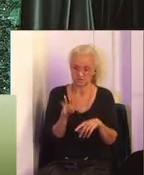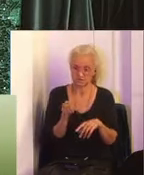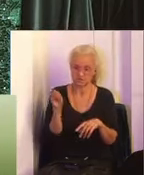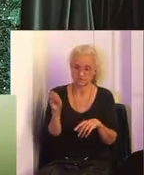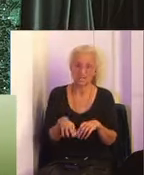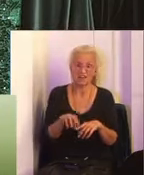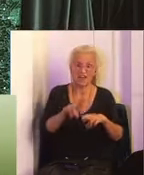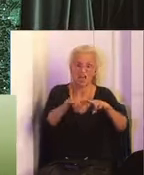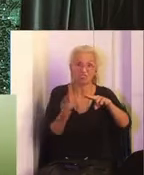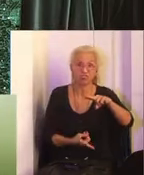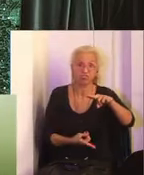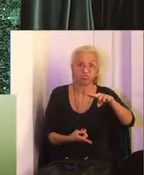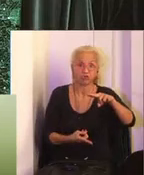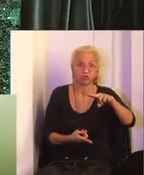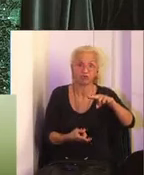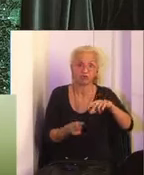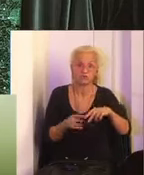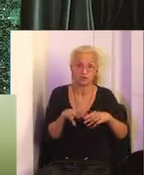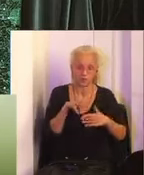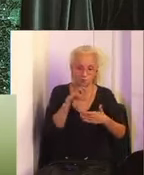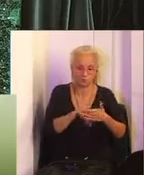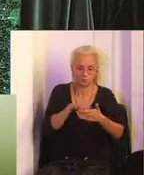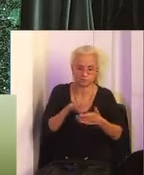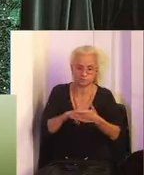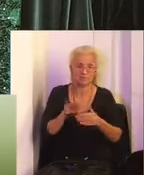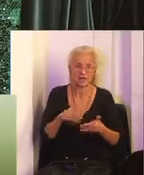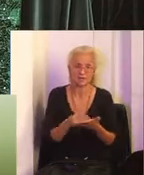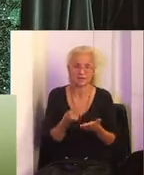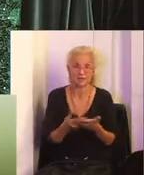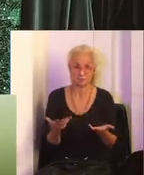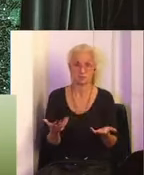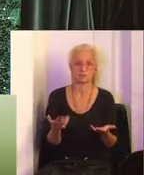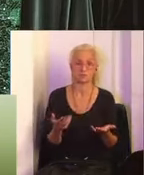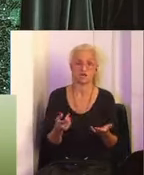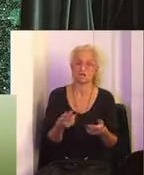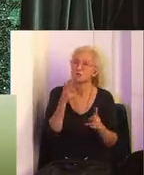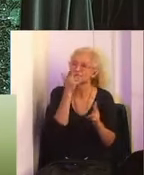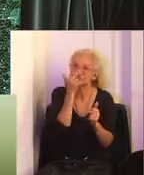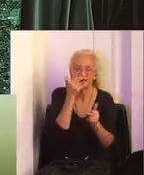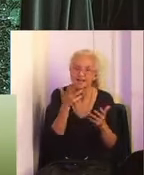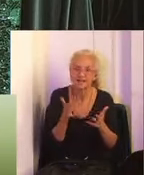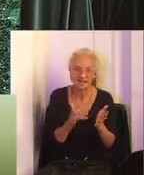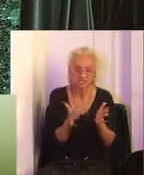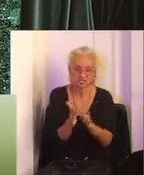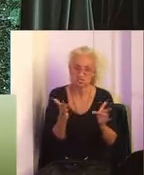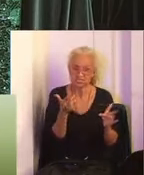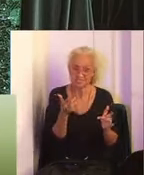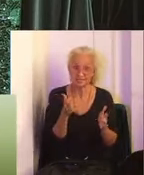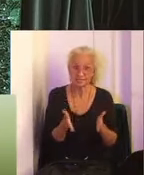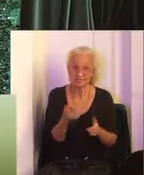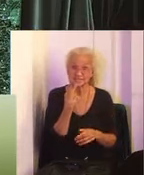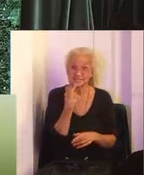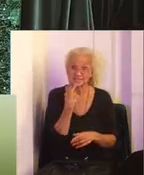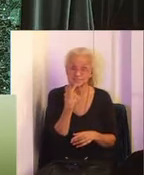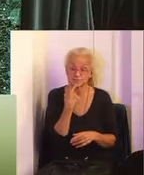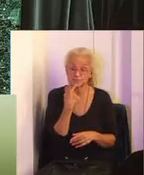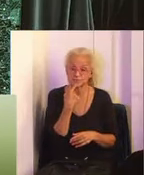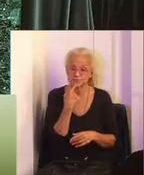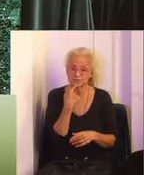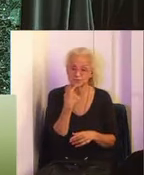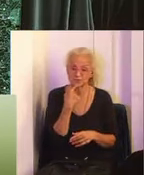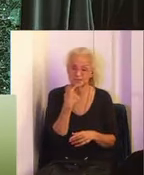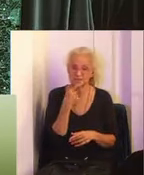of that, you're going to take that money away. Here's the funny thing. Jesus says he